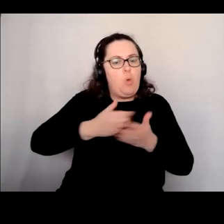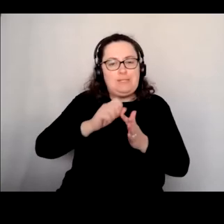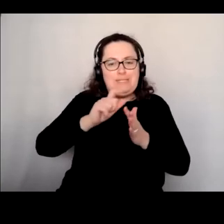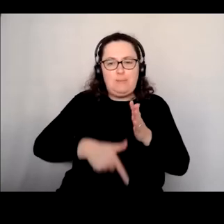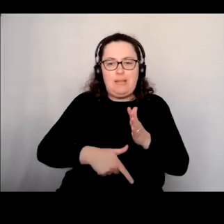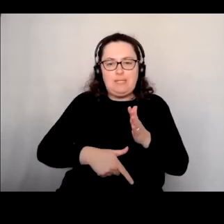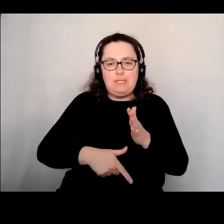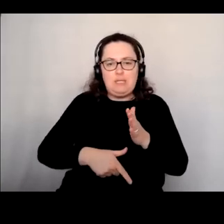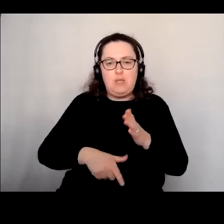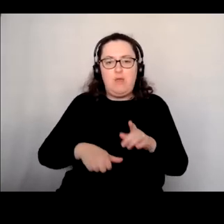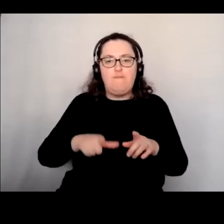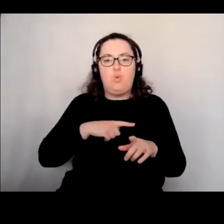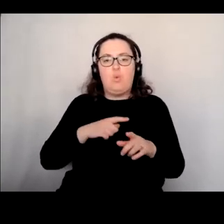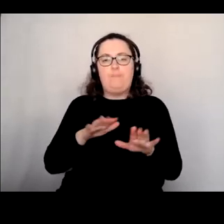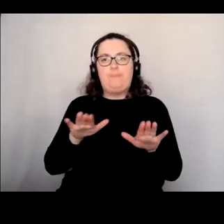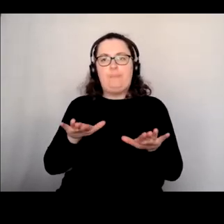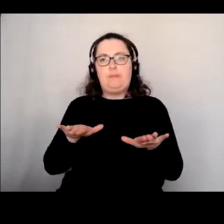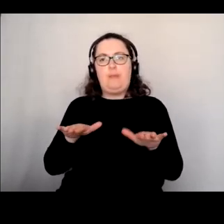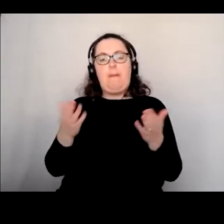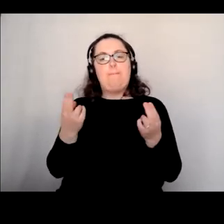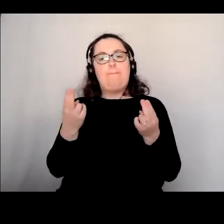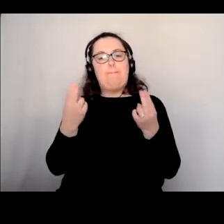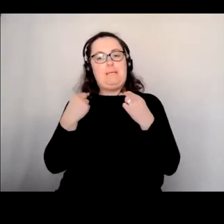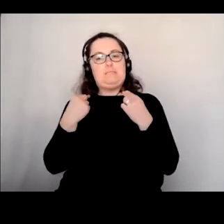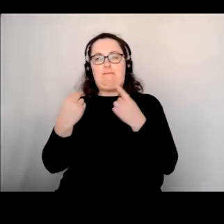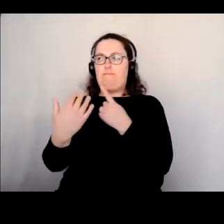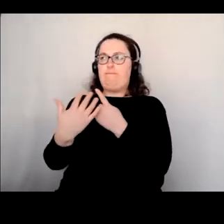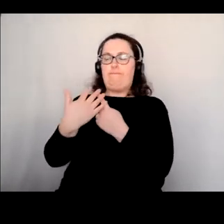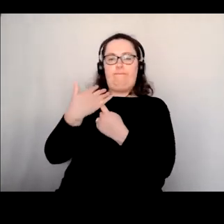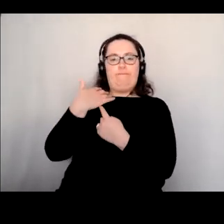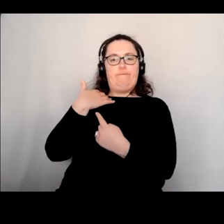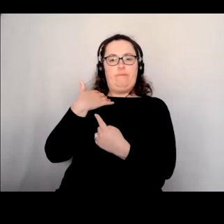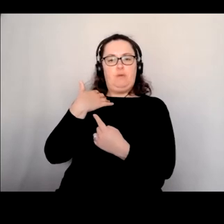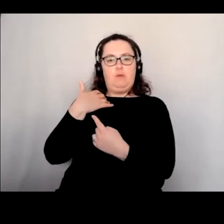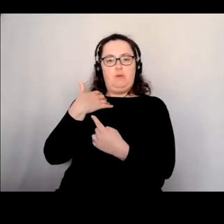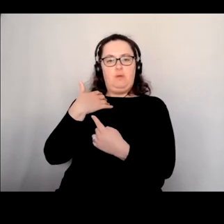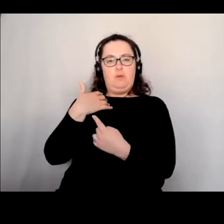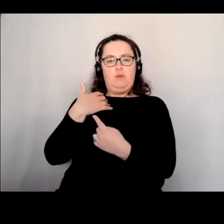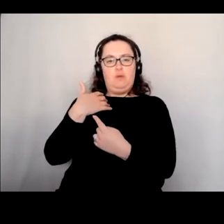it's for passive inspiration, a way to